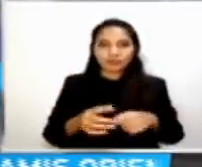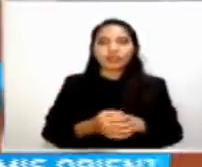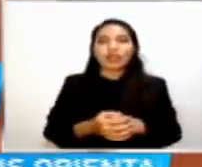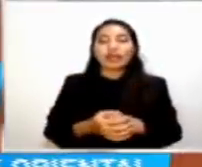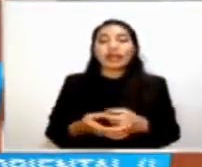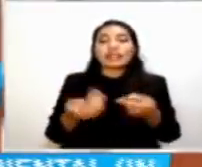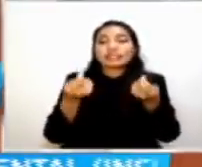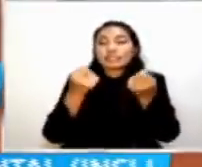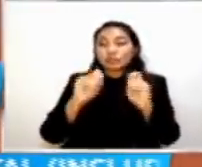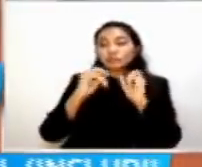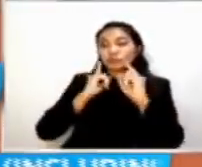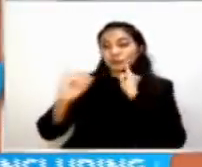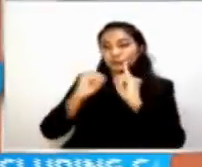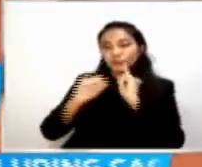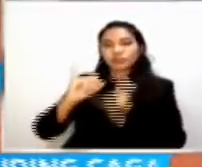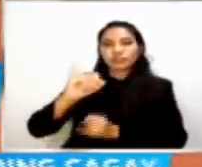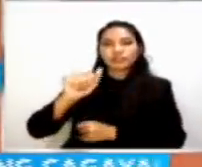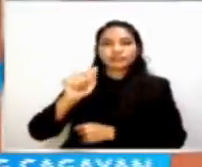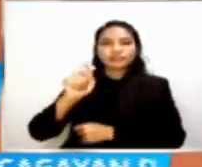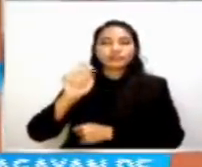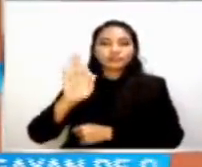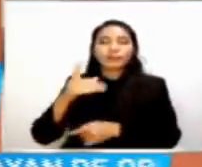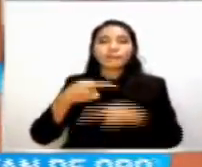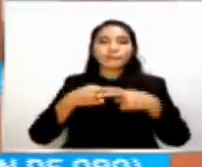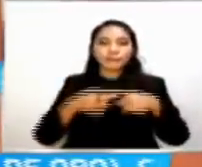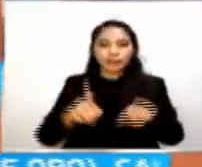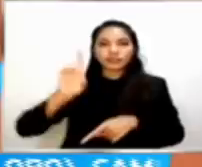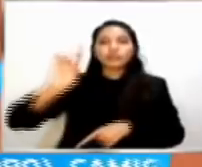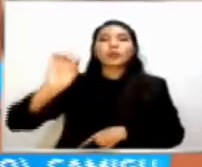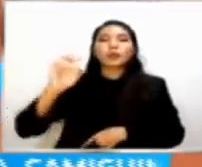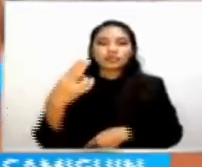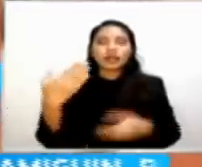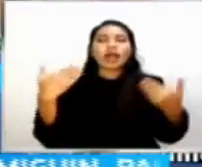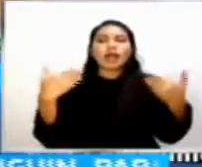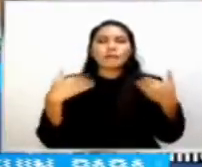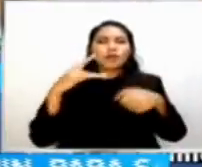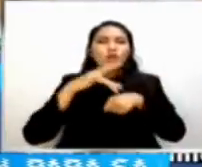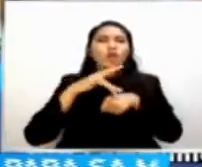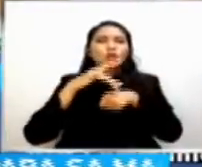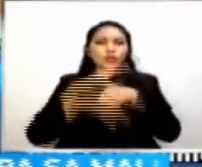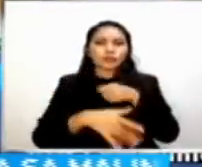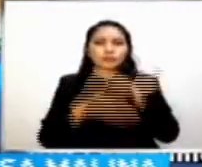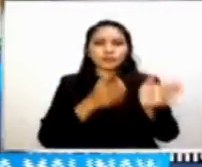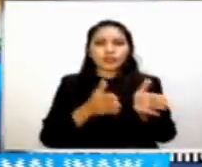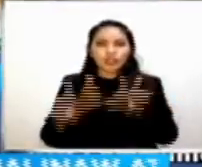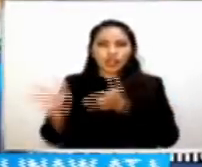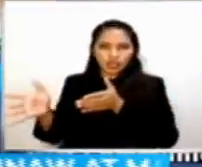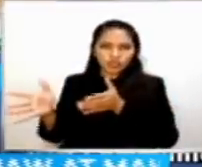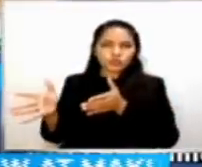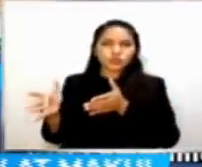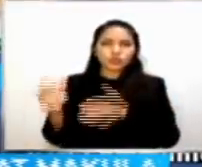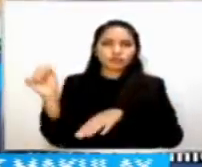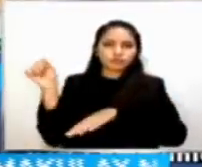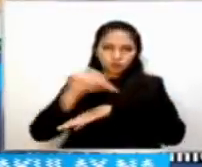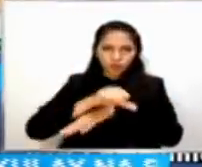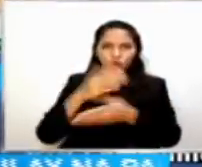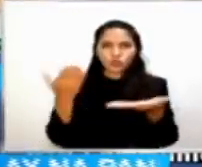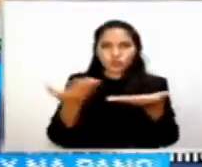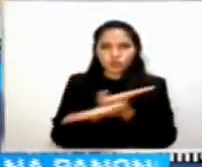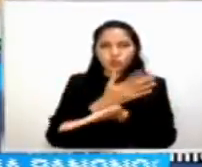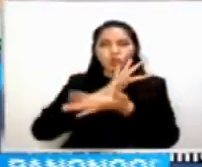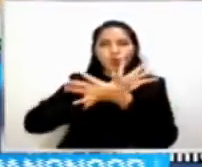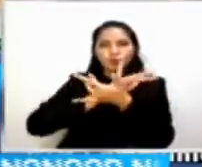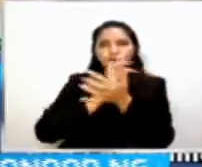Pero ayon sa DOH, naging maaga pang bansa sa pagsulpot ng mga bagong variant. it is not really just that factor. We need to look